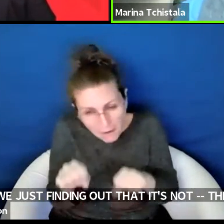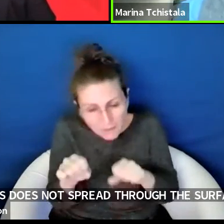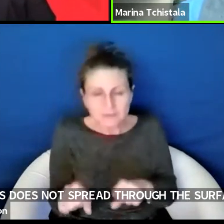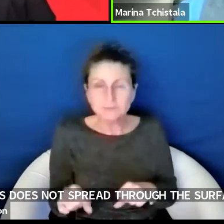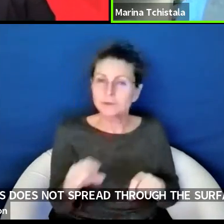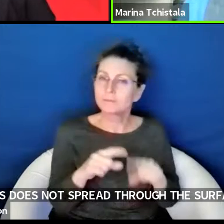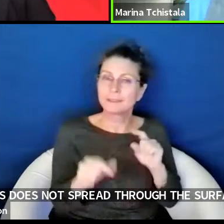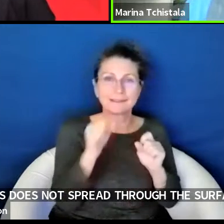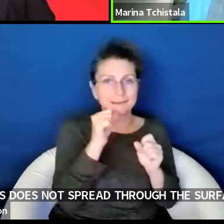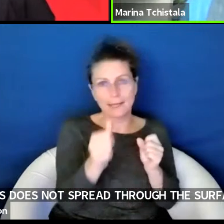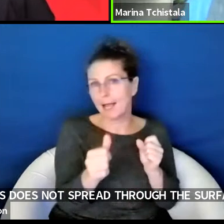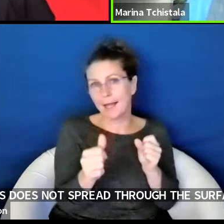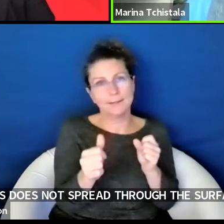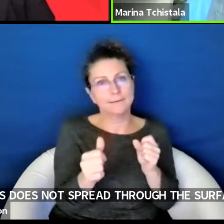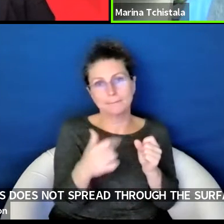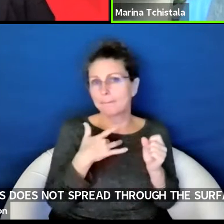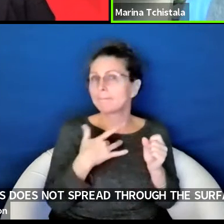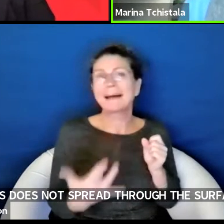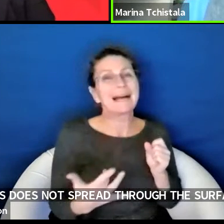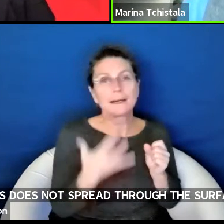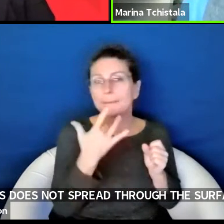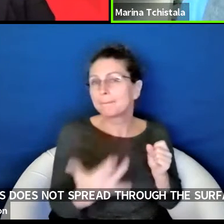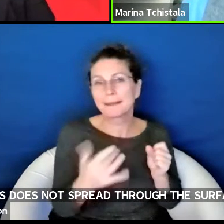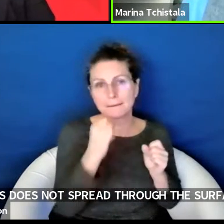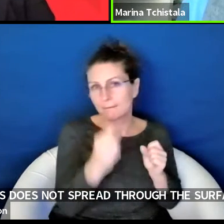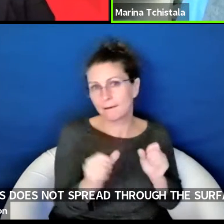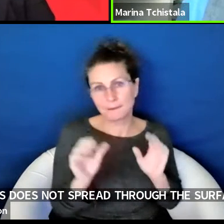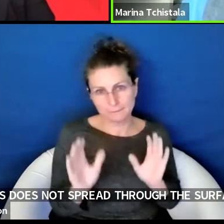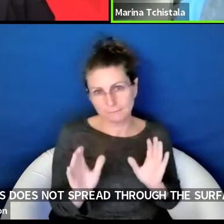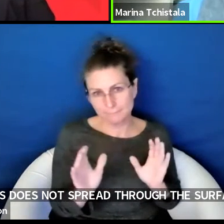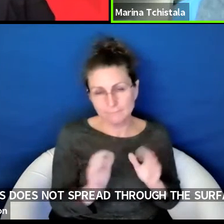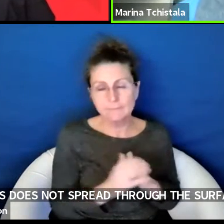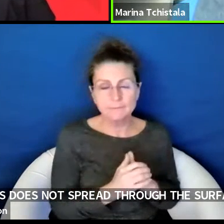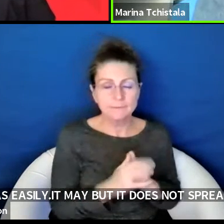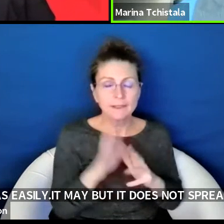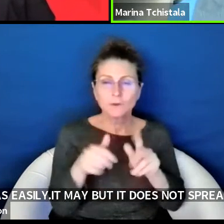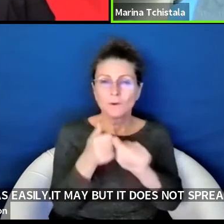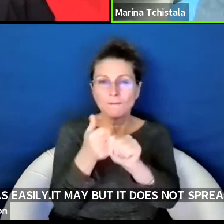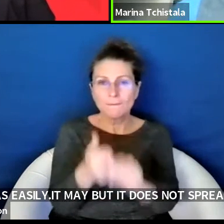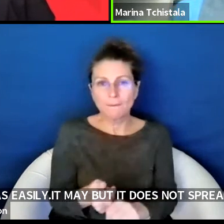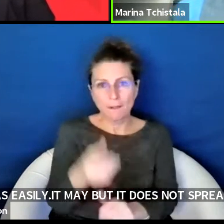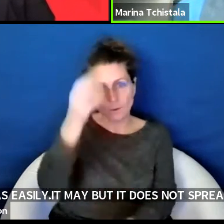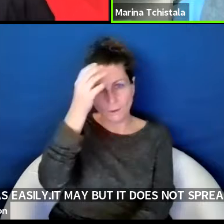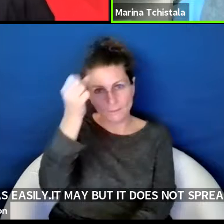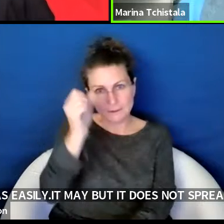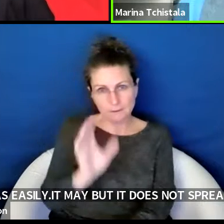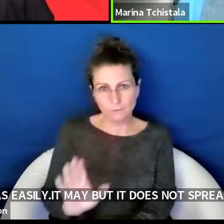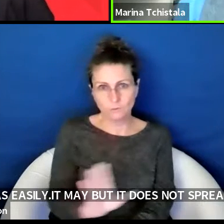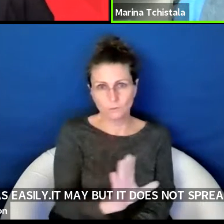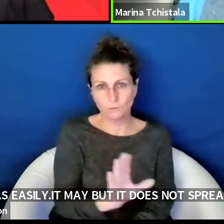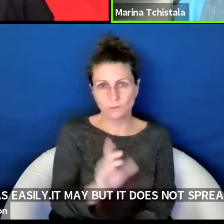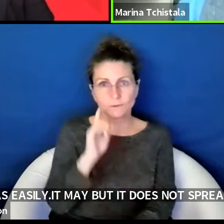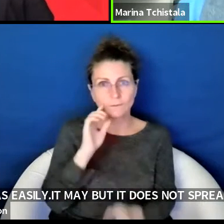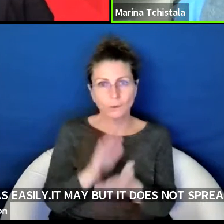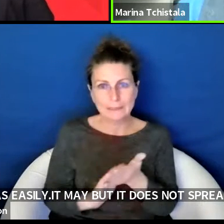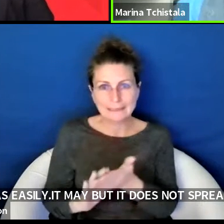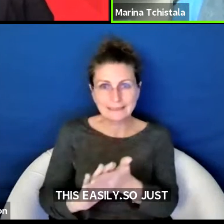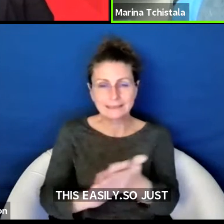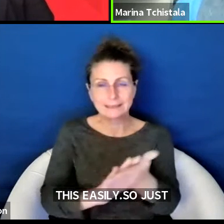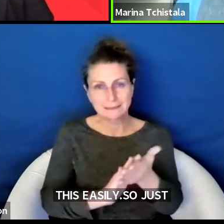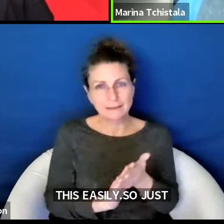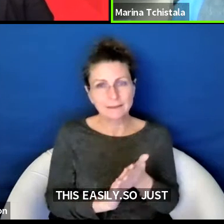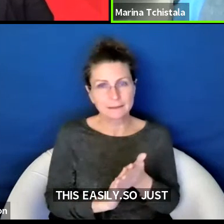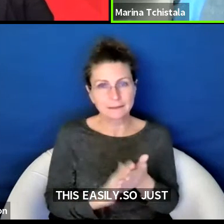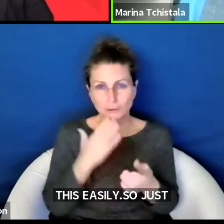this easily. So just following common sense sanitizing and cleaning is